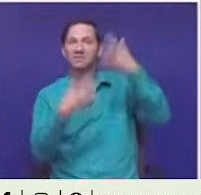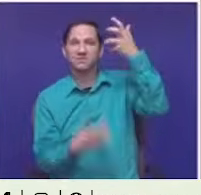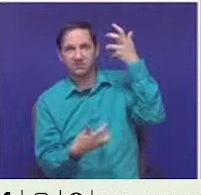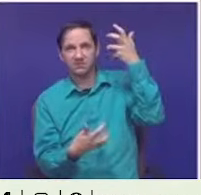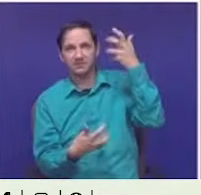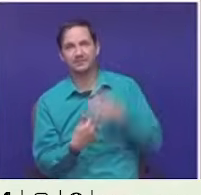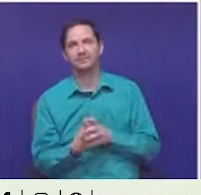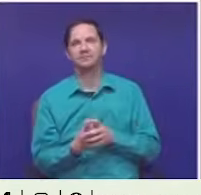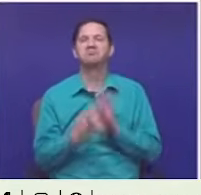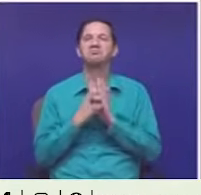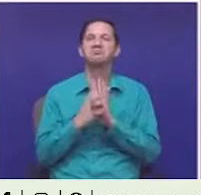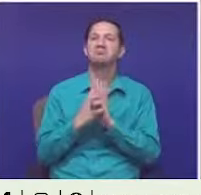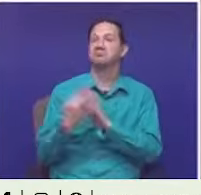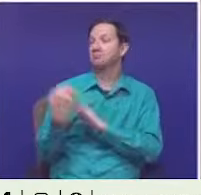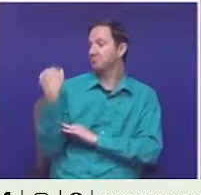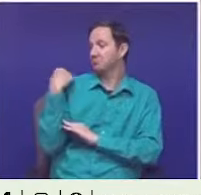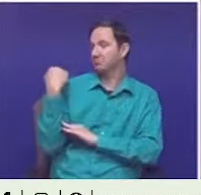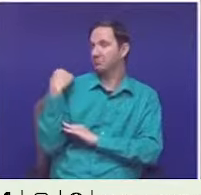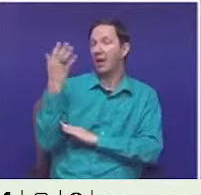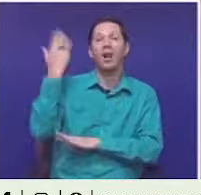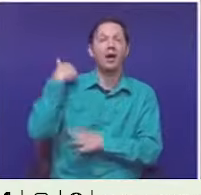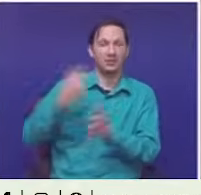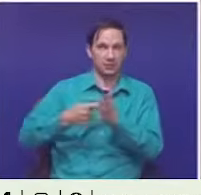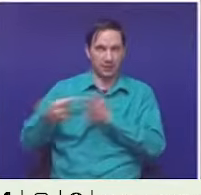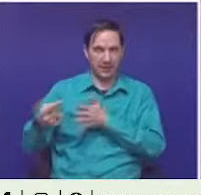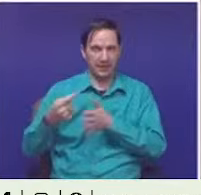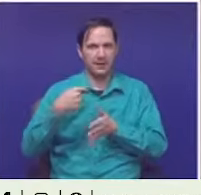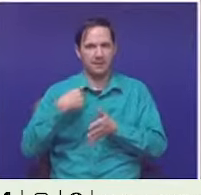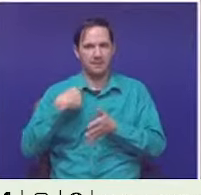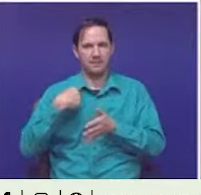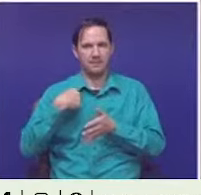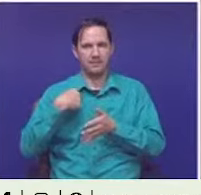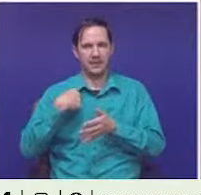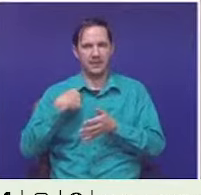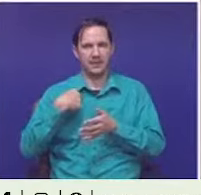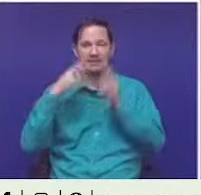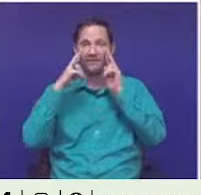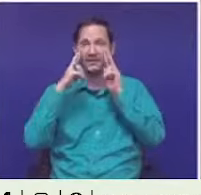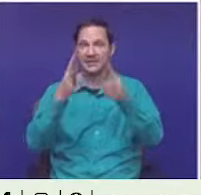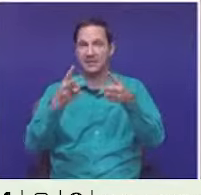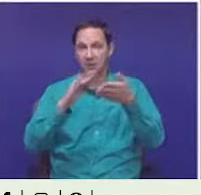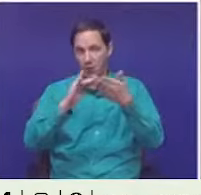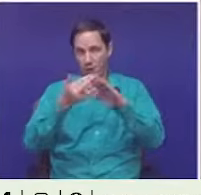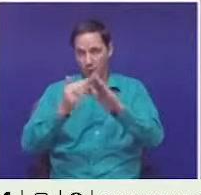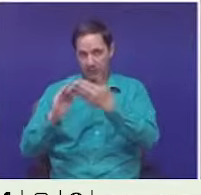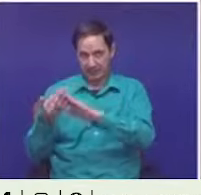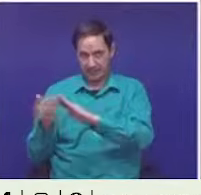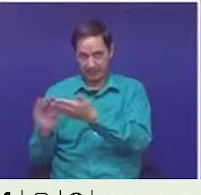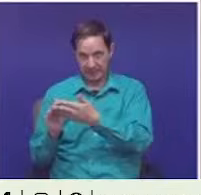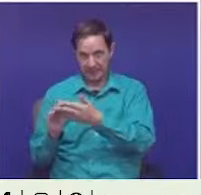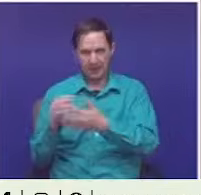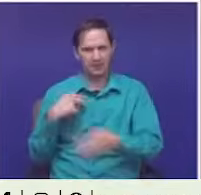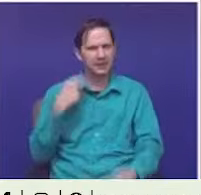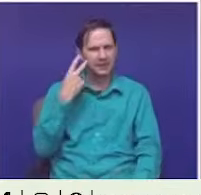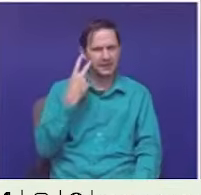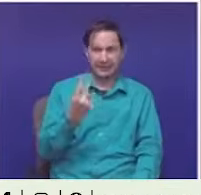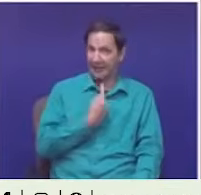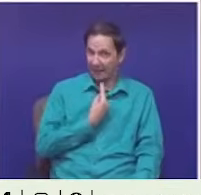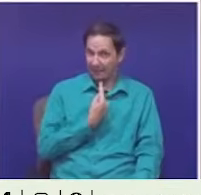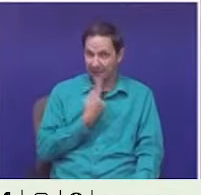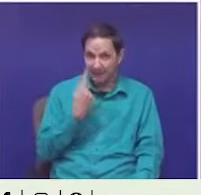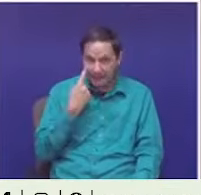week, late last week, I was in a community and I saw for